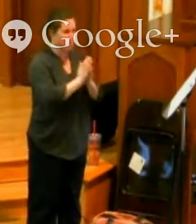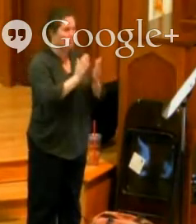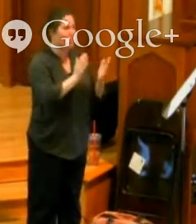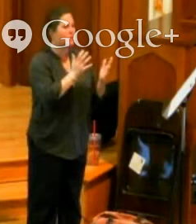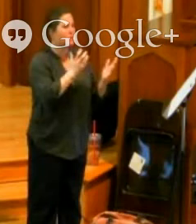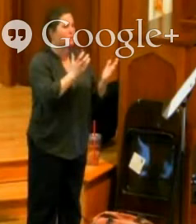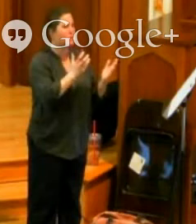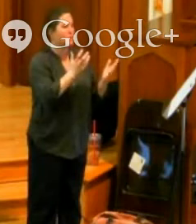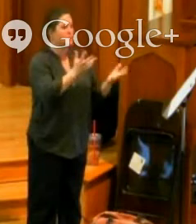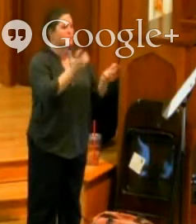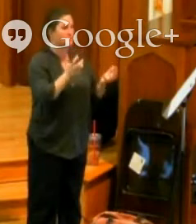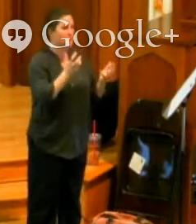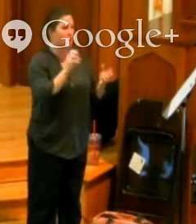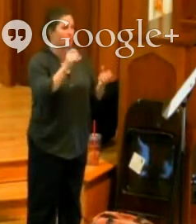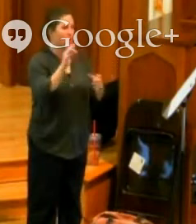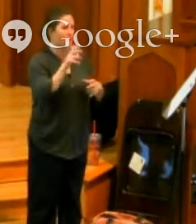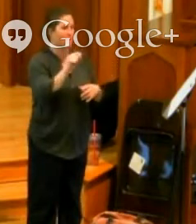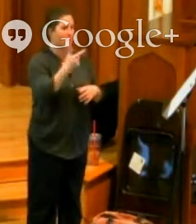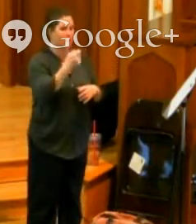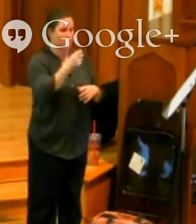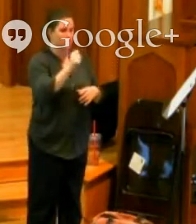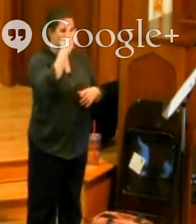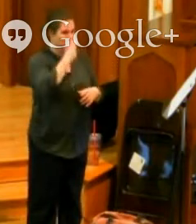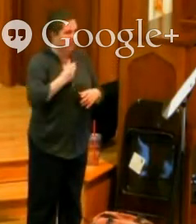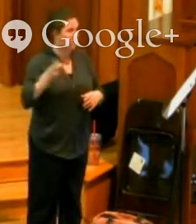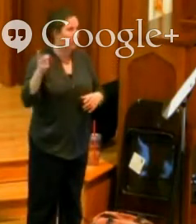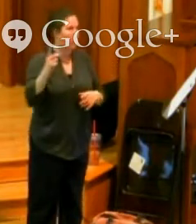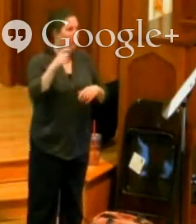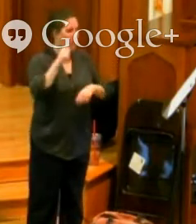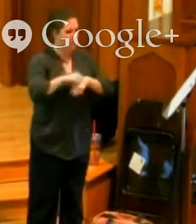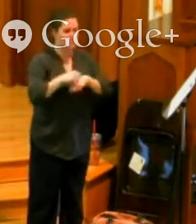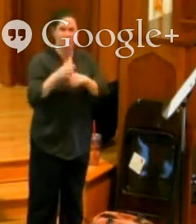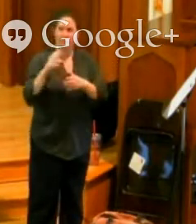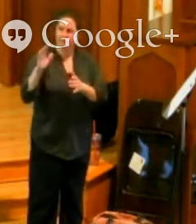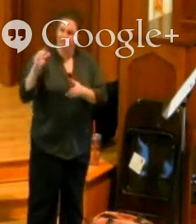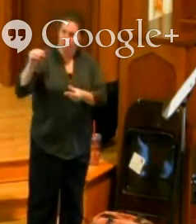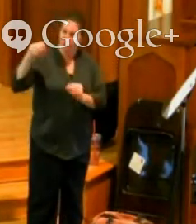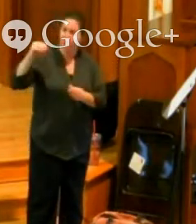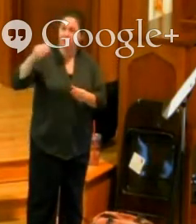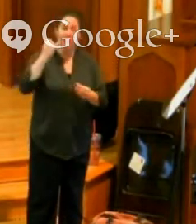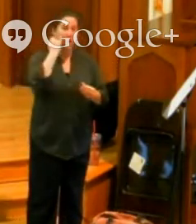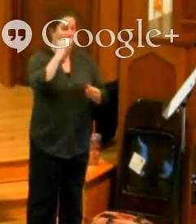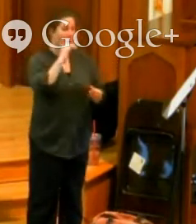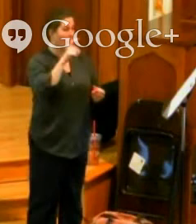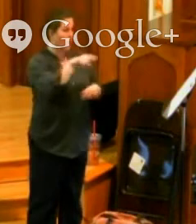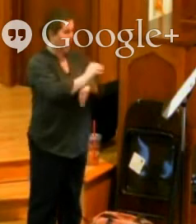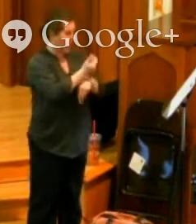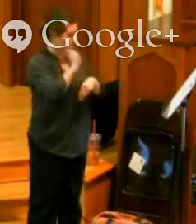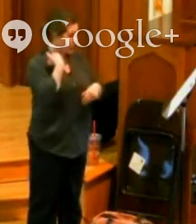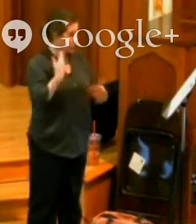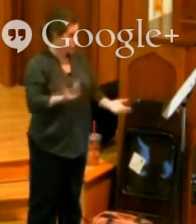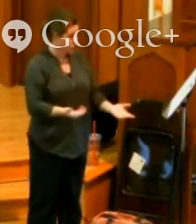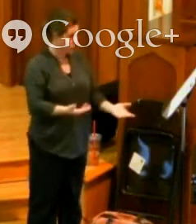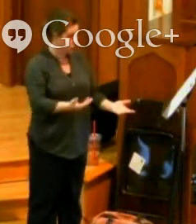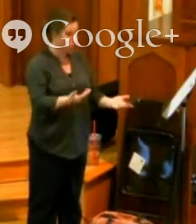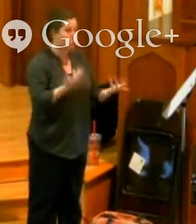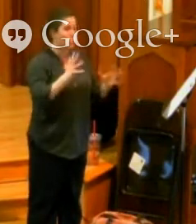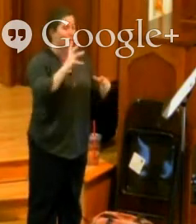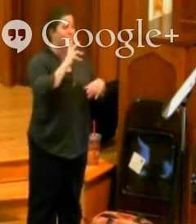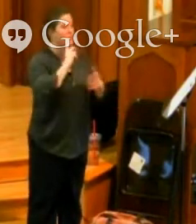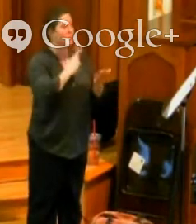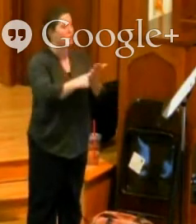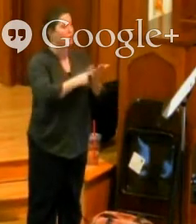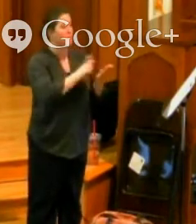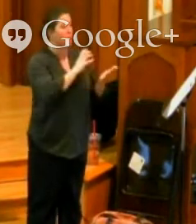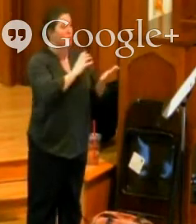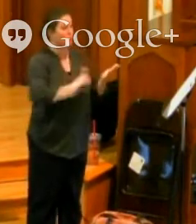Desire of Ages. Beautifully bound edition of this book. If you were here last night, we talked about Christ and his life to